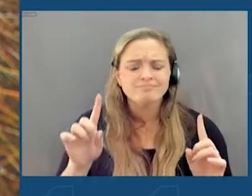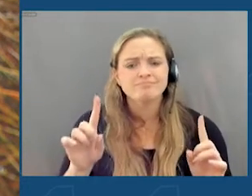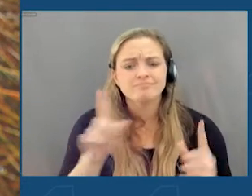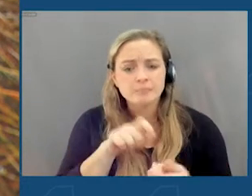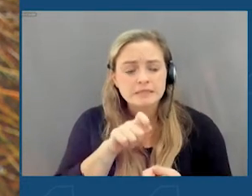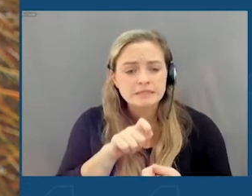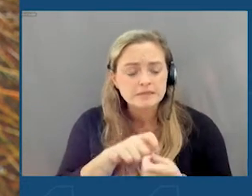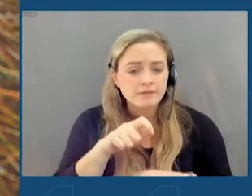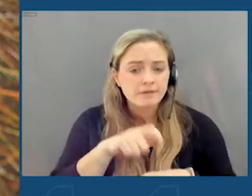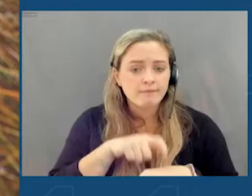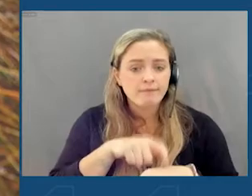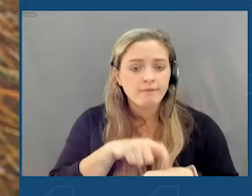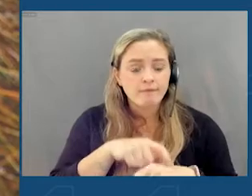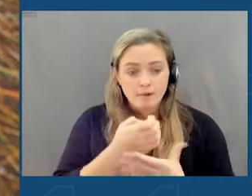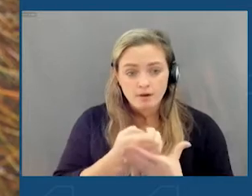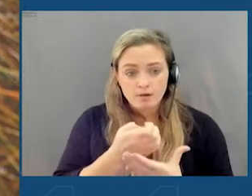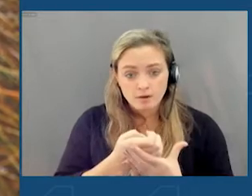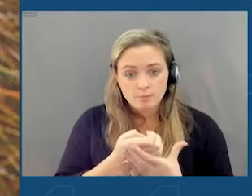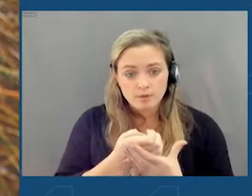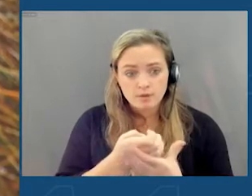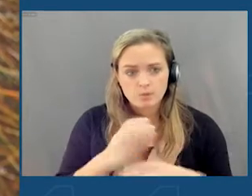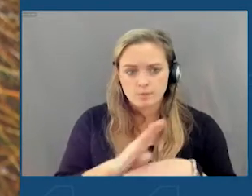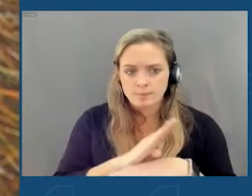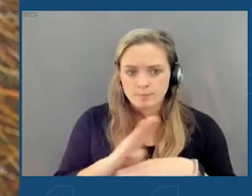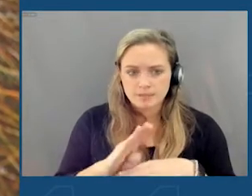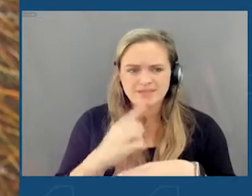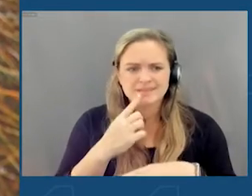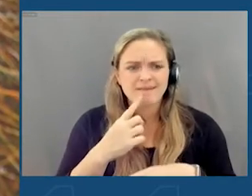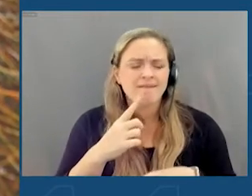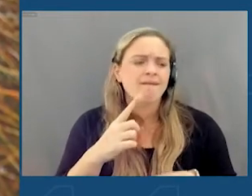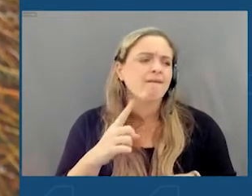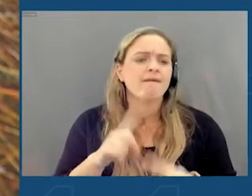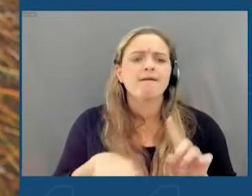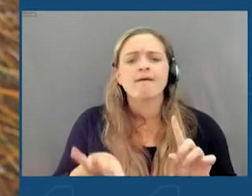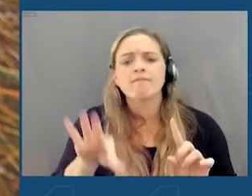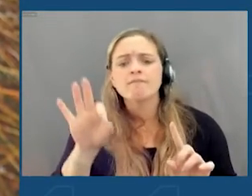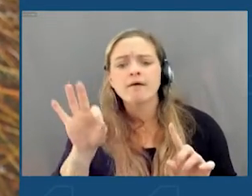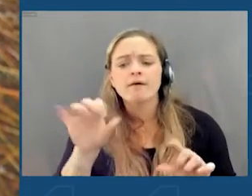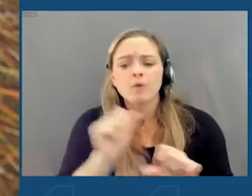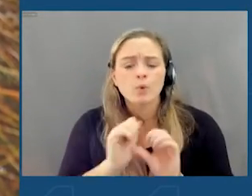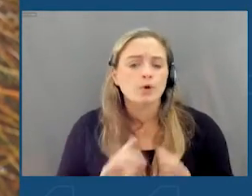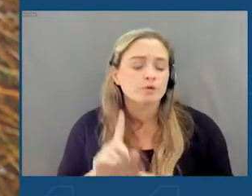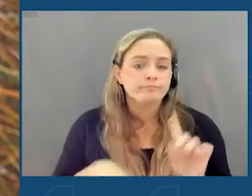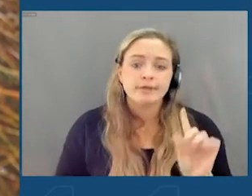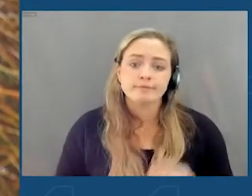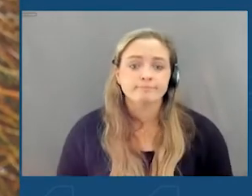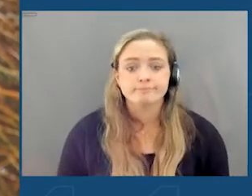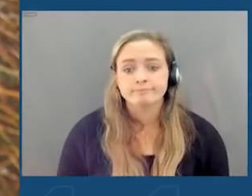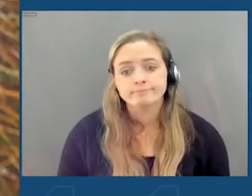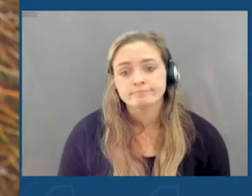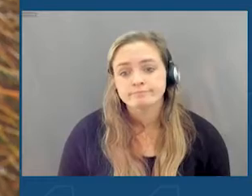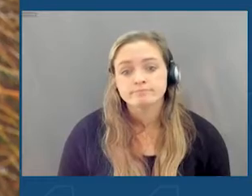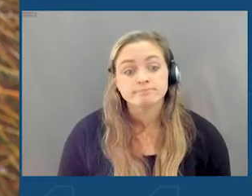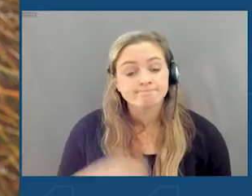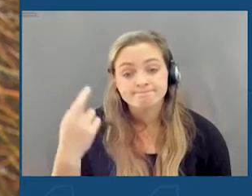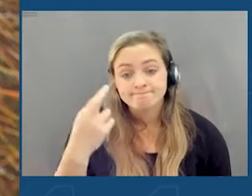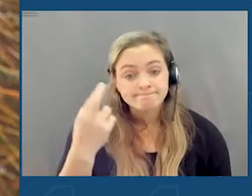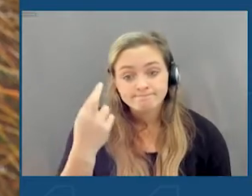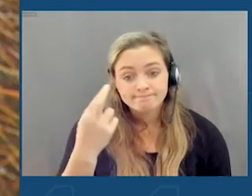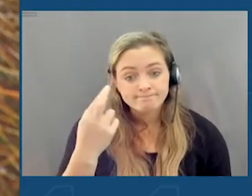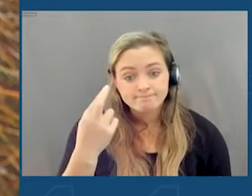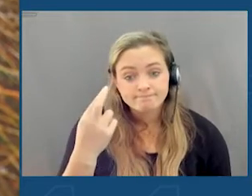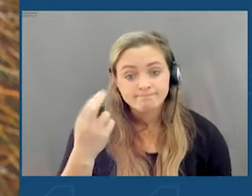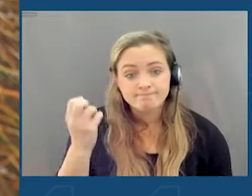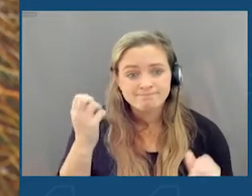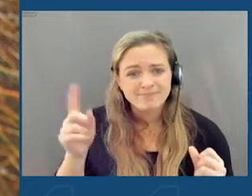at a time in our economy when businesses say that they can't find employees. Well, the reason why is because so